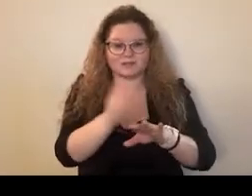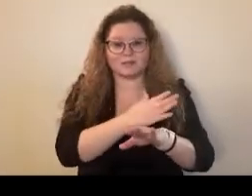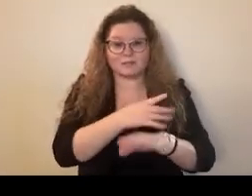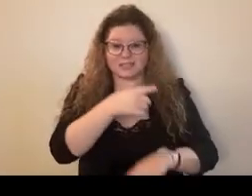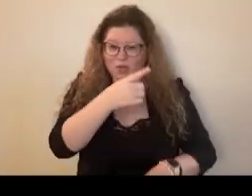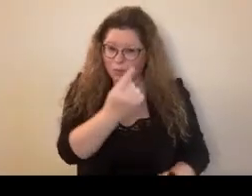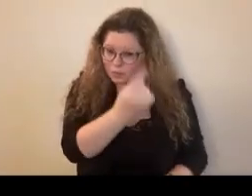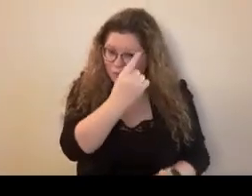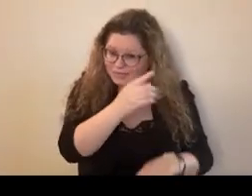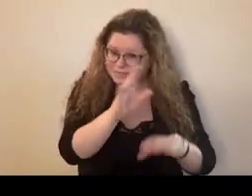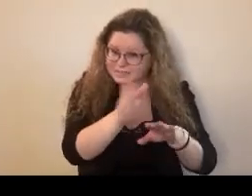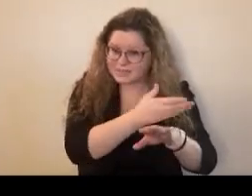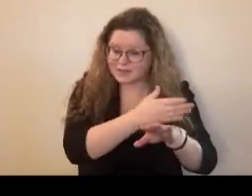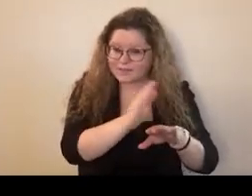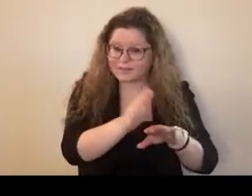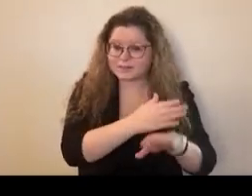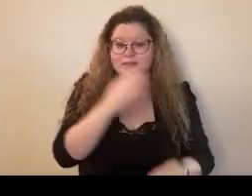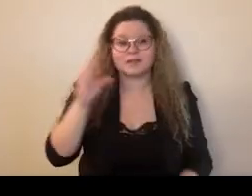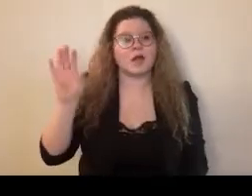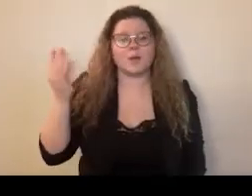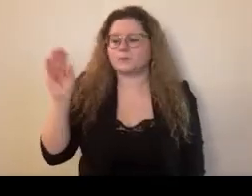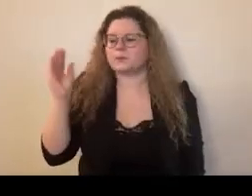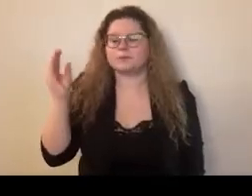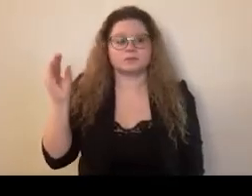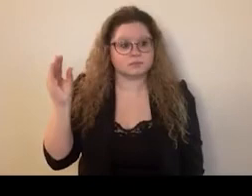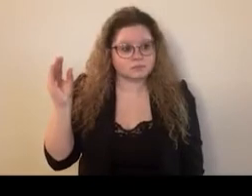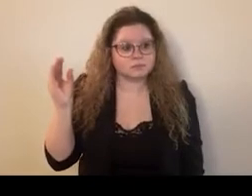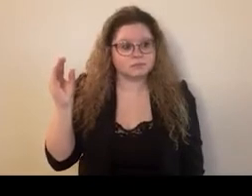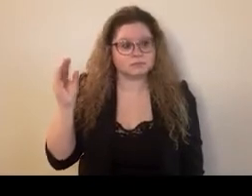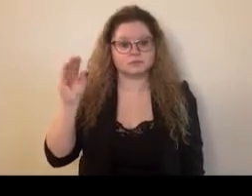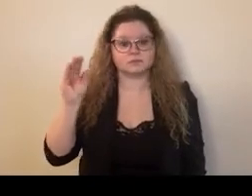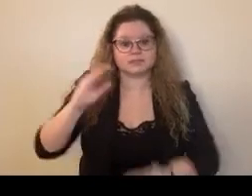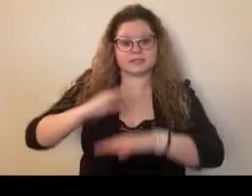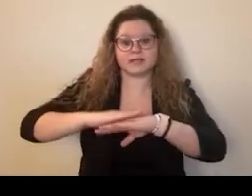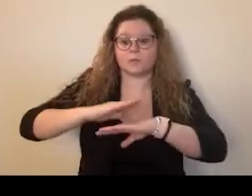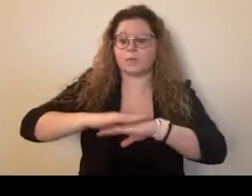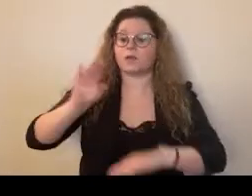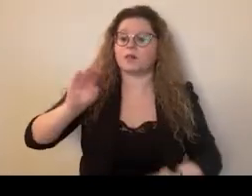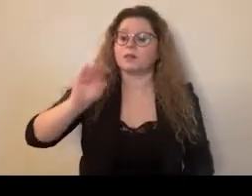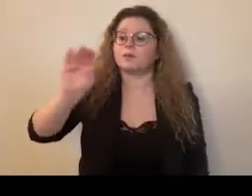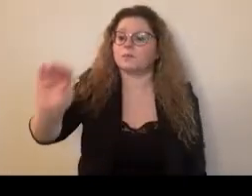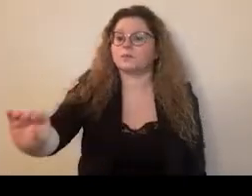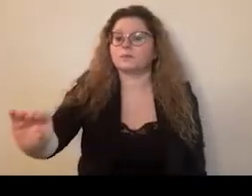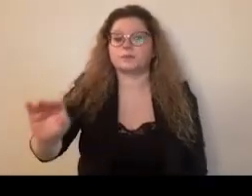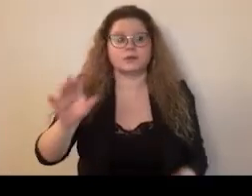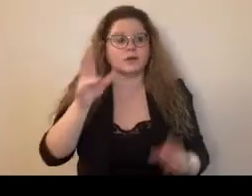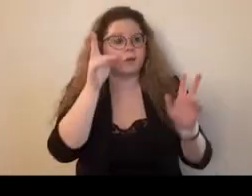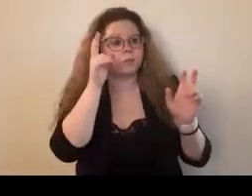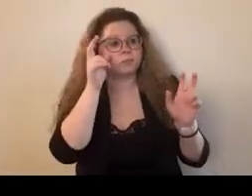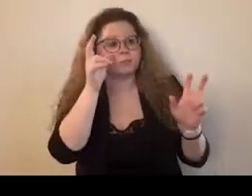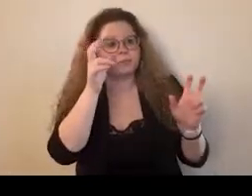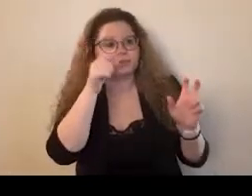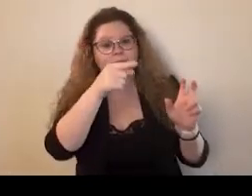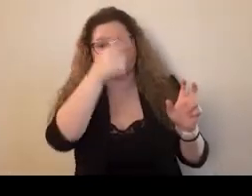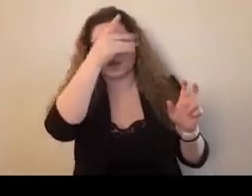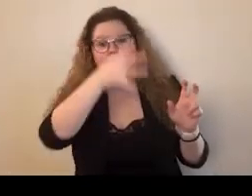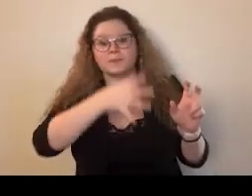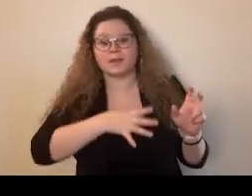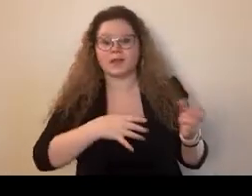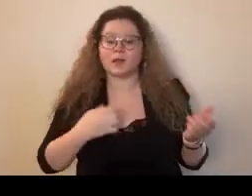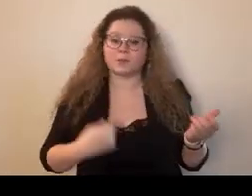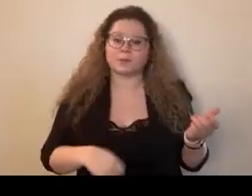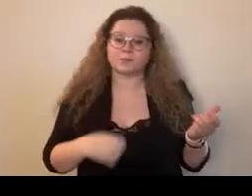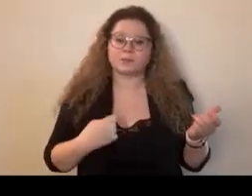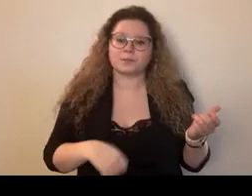came on, the tambourine was placed on the table, and her gaze was fixed on the guy playing the acoustic guitar, and everything